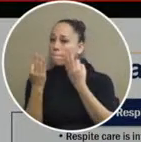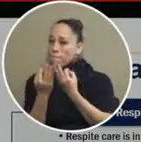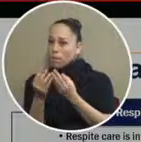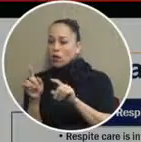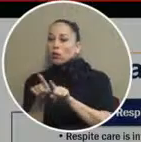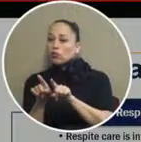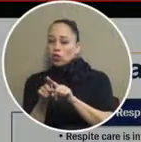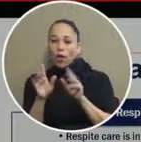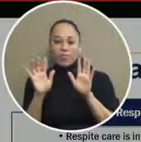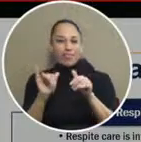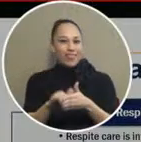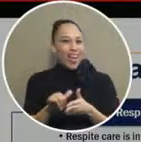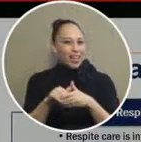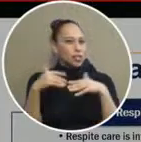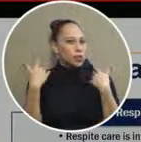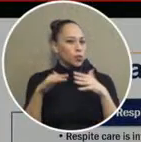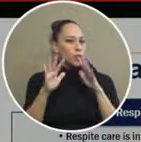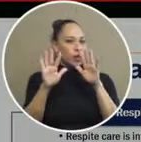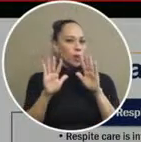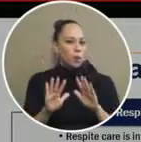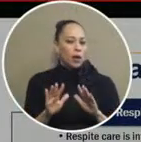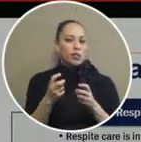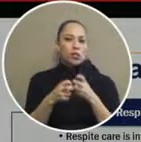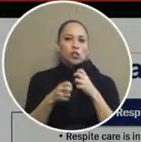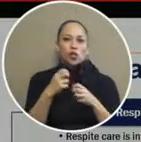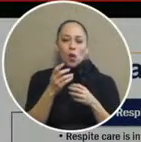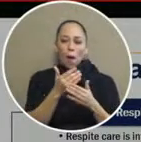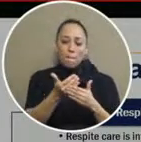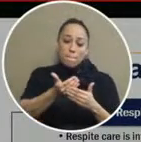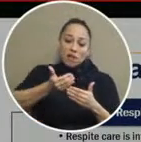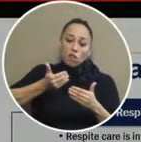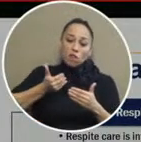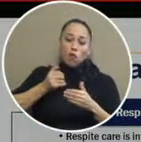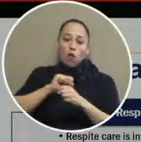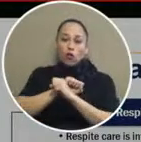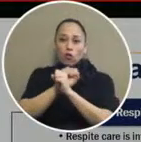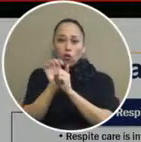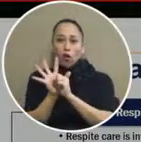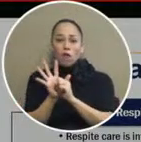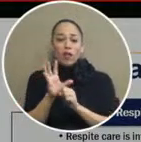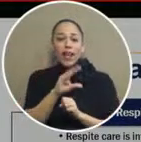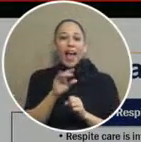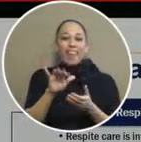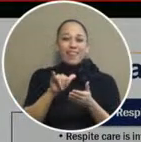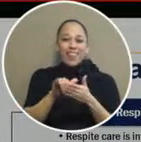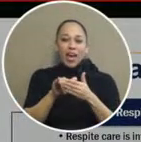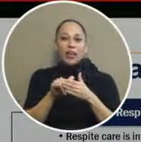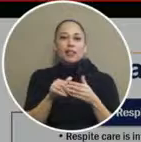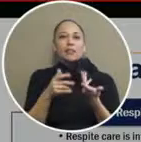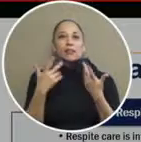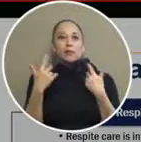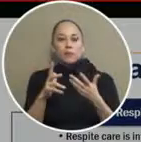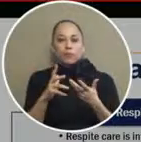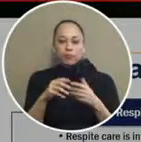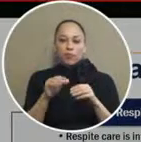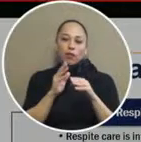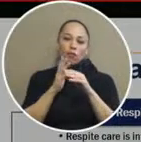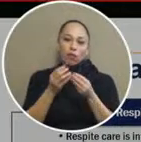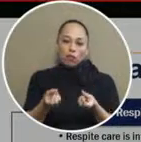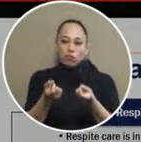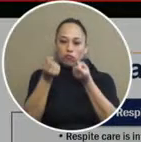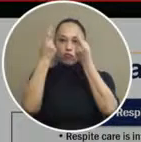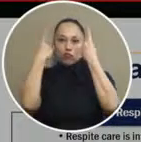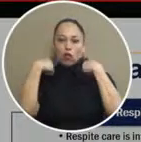something that was a tremendous issue prior to COVID, and it is being exponentially exacerbated by the